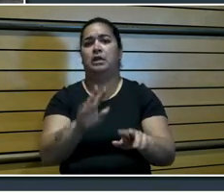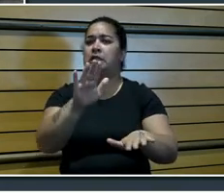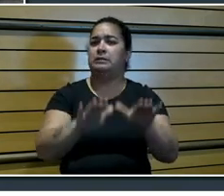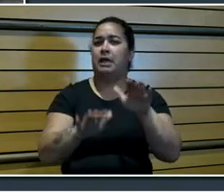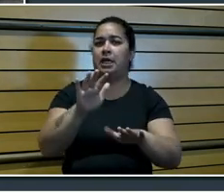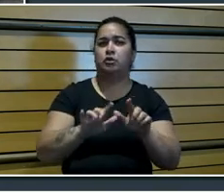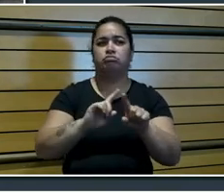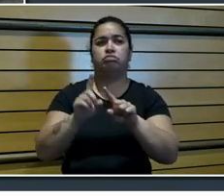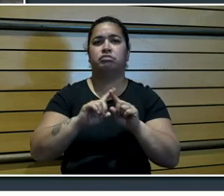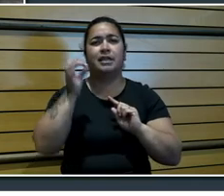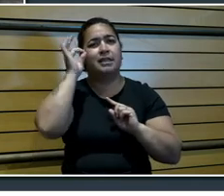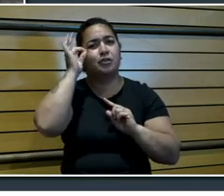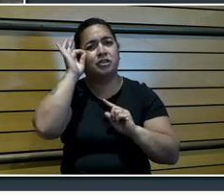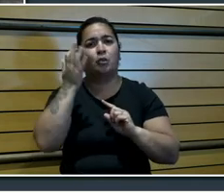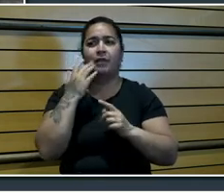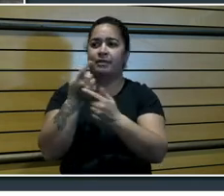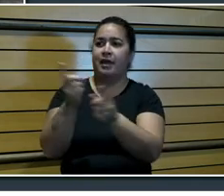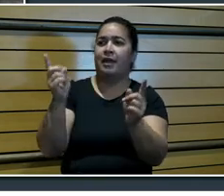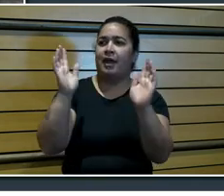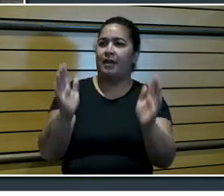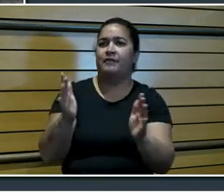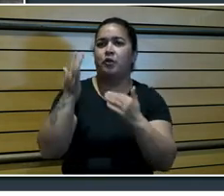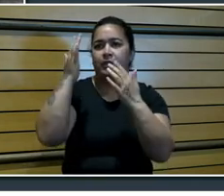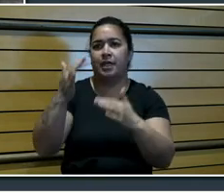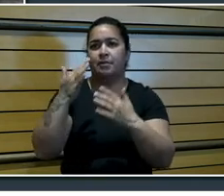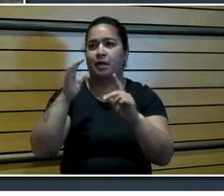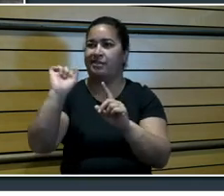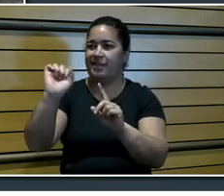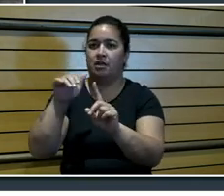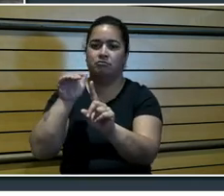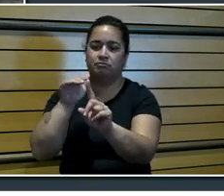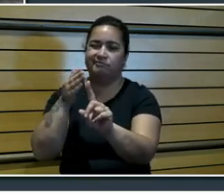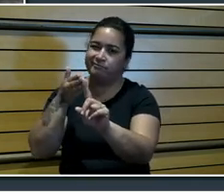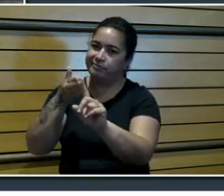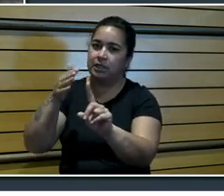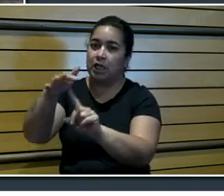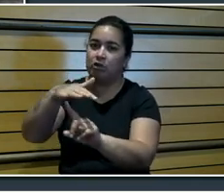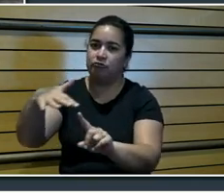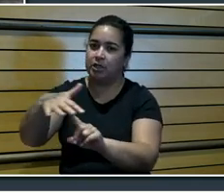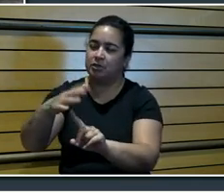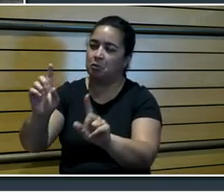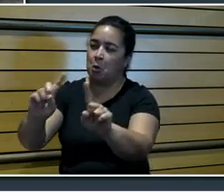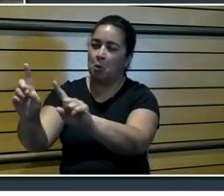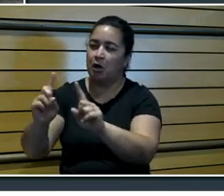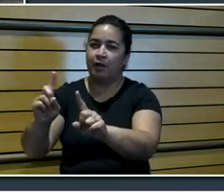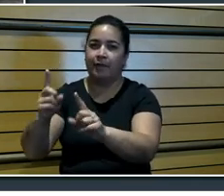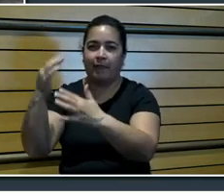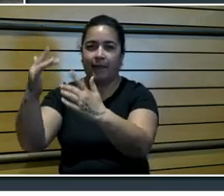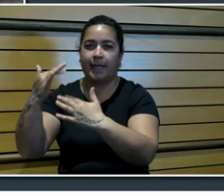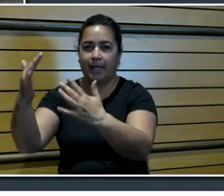when they are going, have to think about what their certain areas also are thinking, which they're elected to represent,